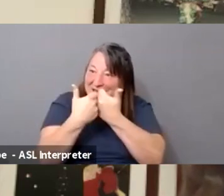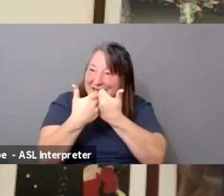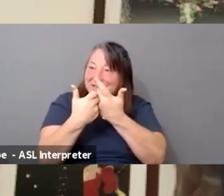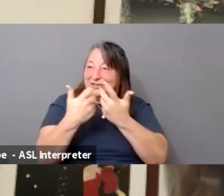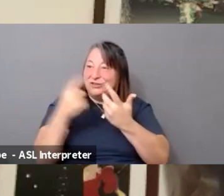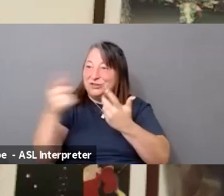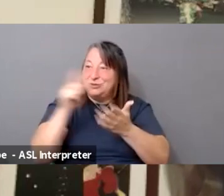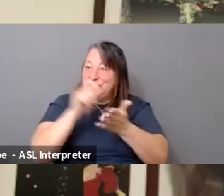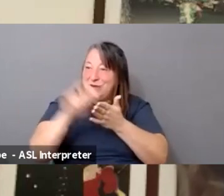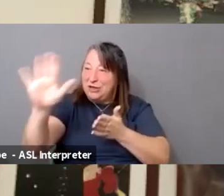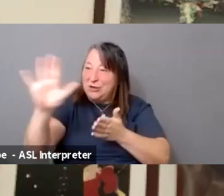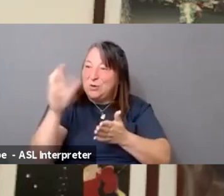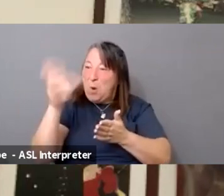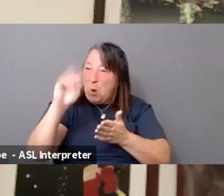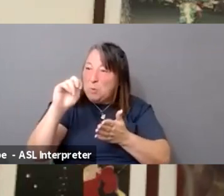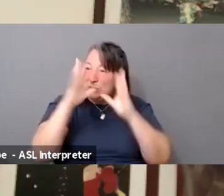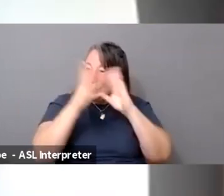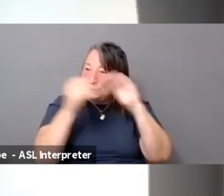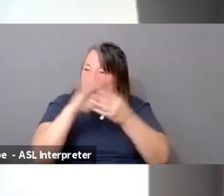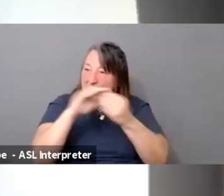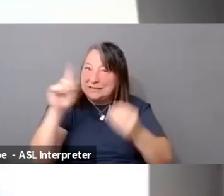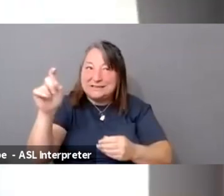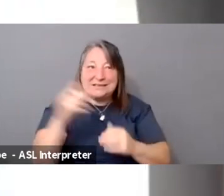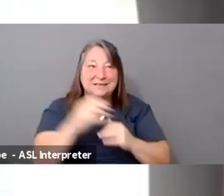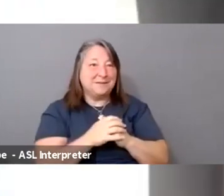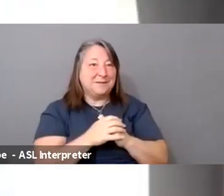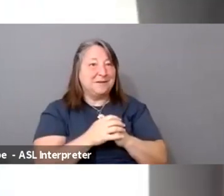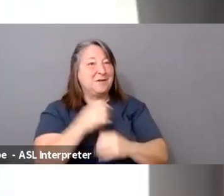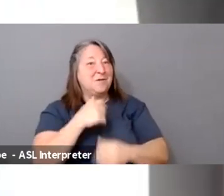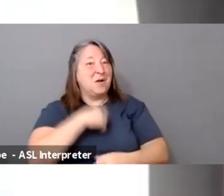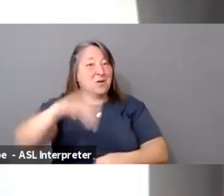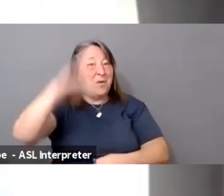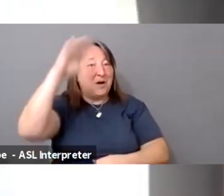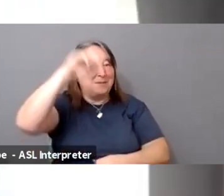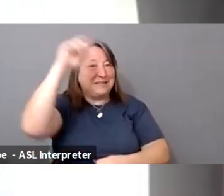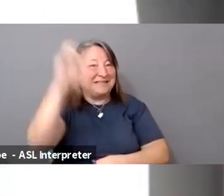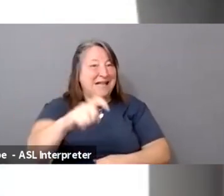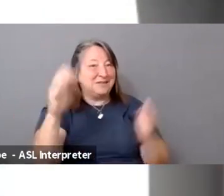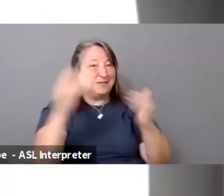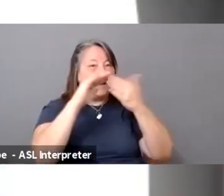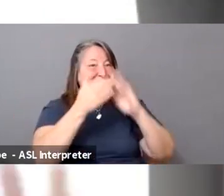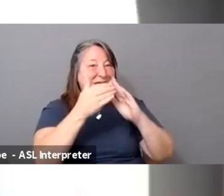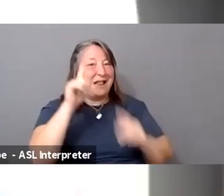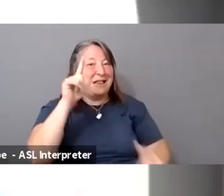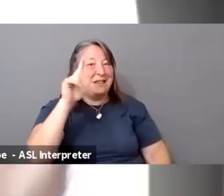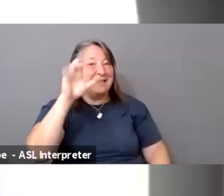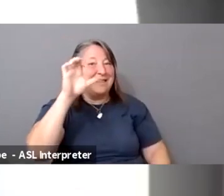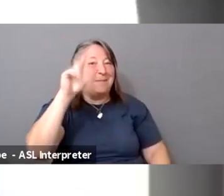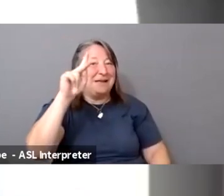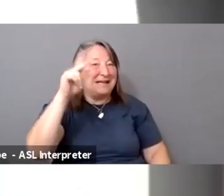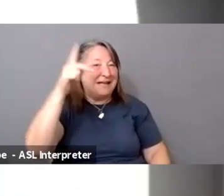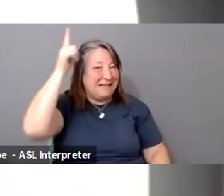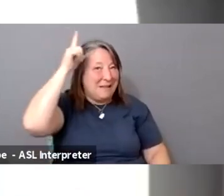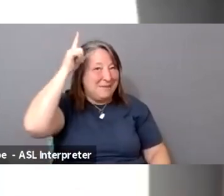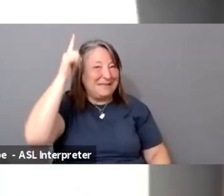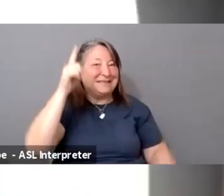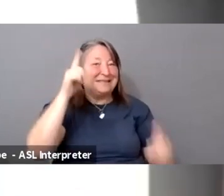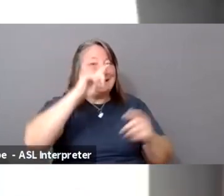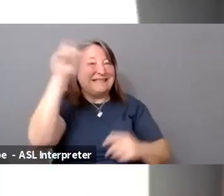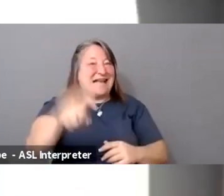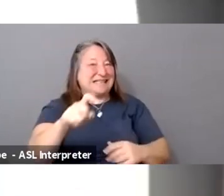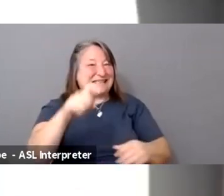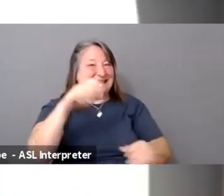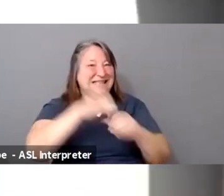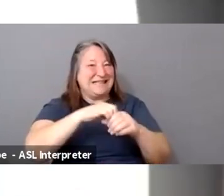own? Well, I mean, growing up in Texas, I grew up in a small town called Lubbock, Texas, which is in the Panhandle.